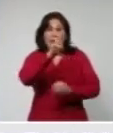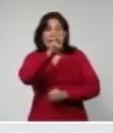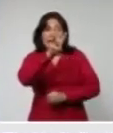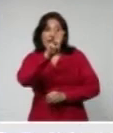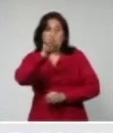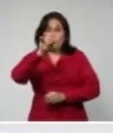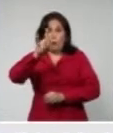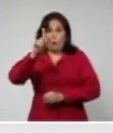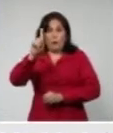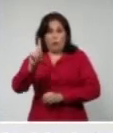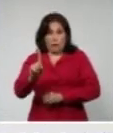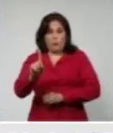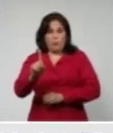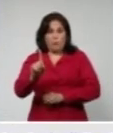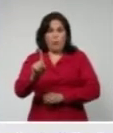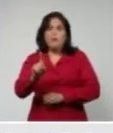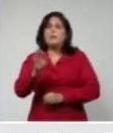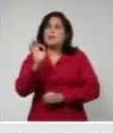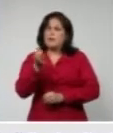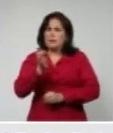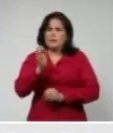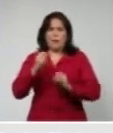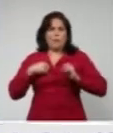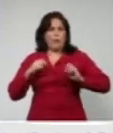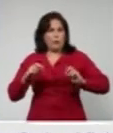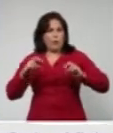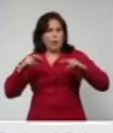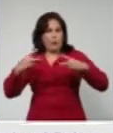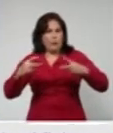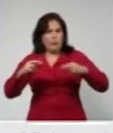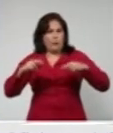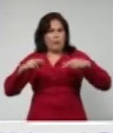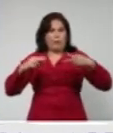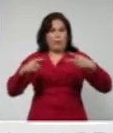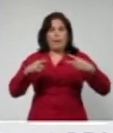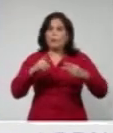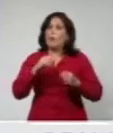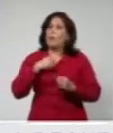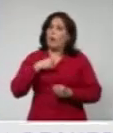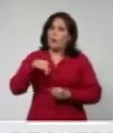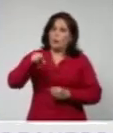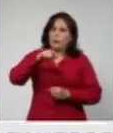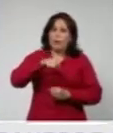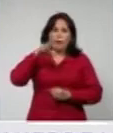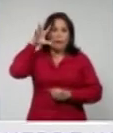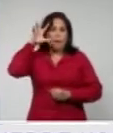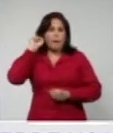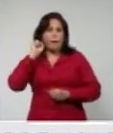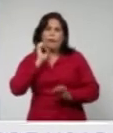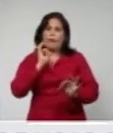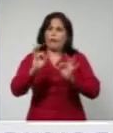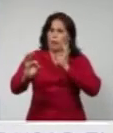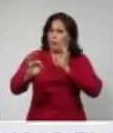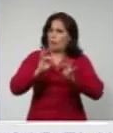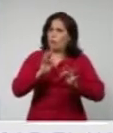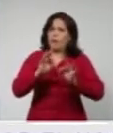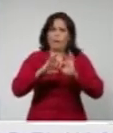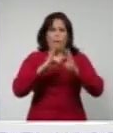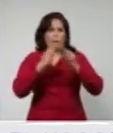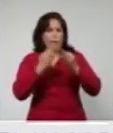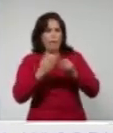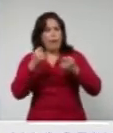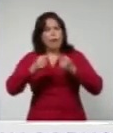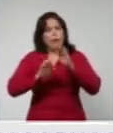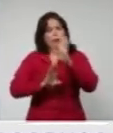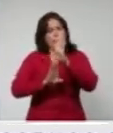391 children who have tested positive for the virus, and who, I would like to point